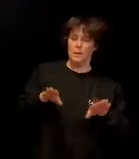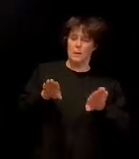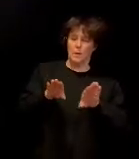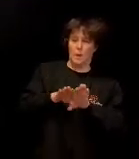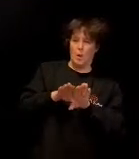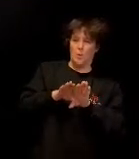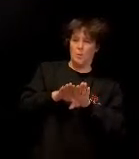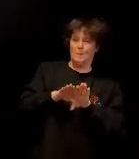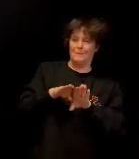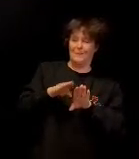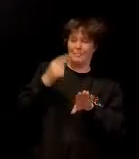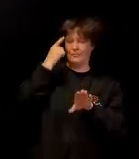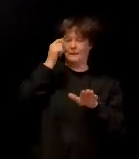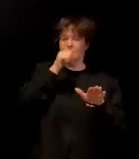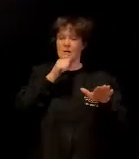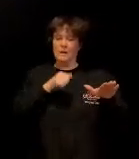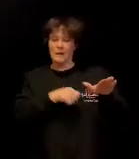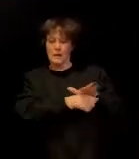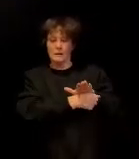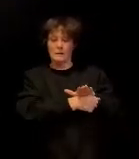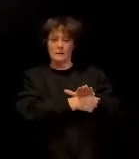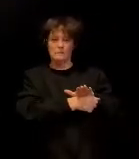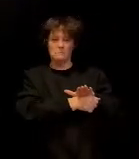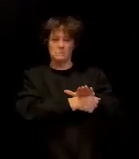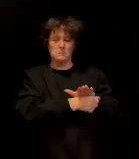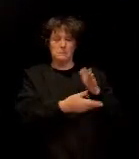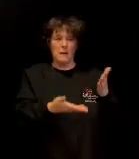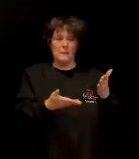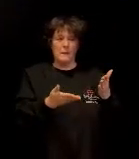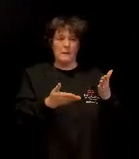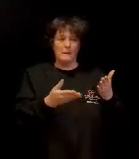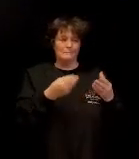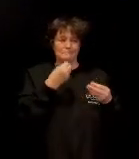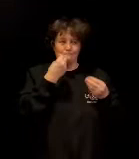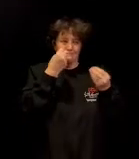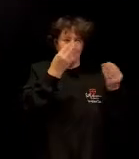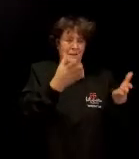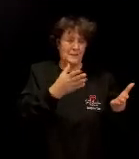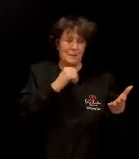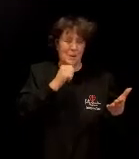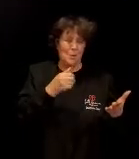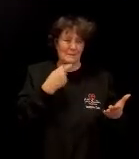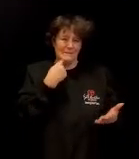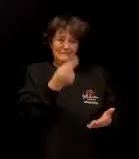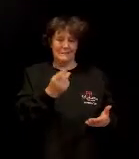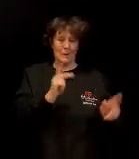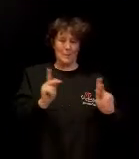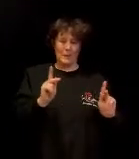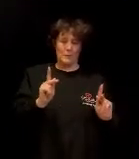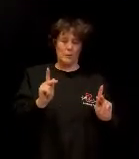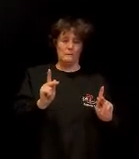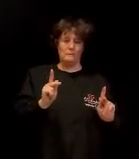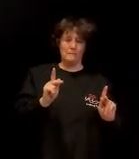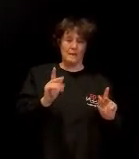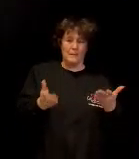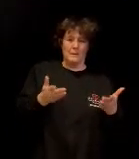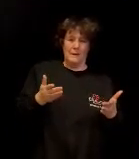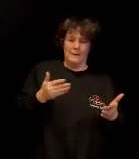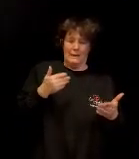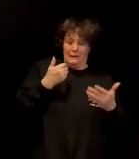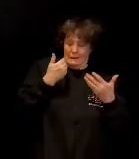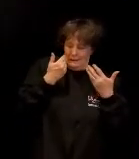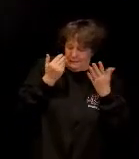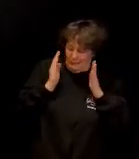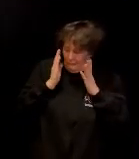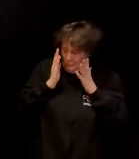remain hidden. There's things we don't want people to know. There's things in our life that maybe embarrass us or just happen and we just don't really like. And